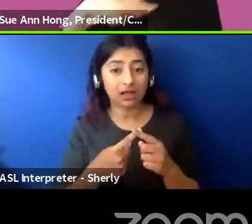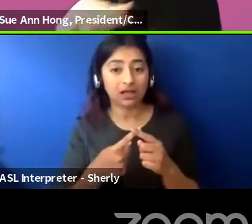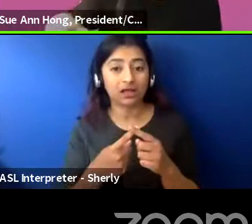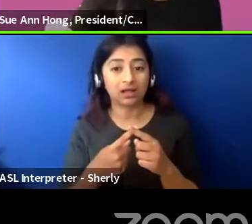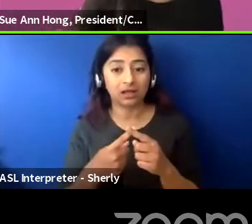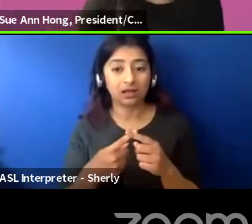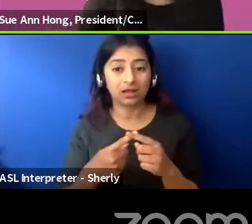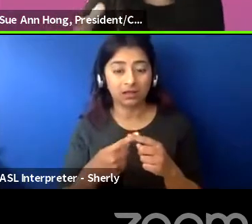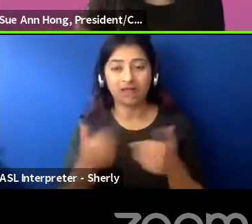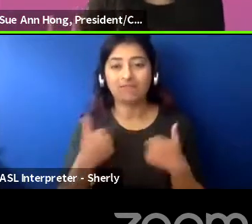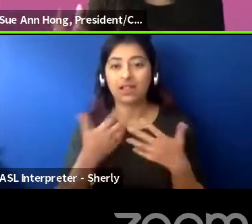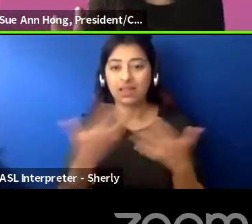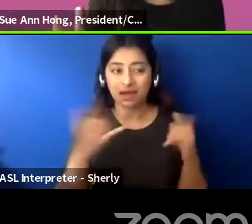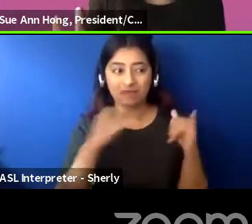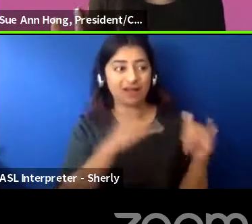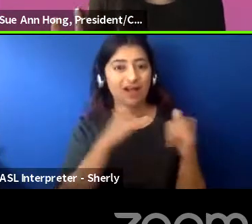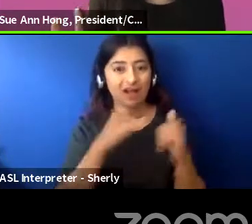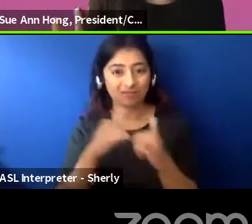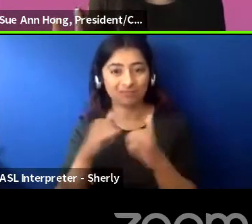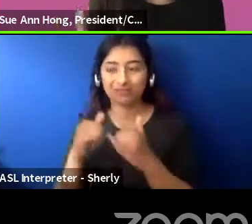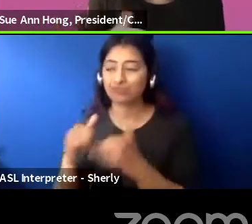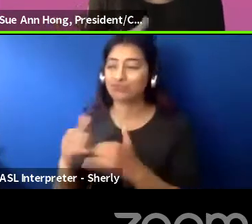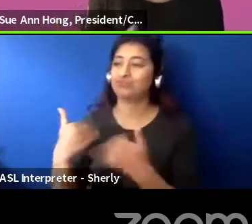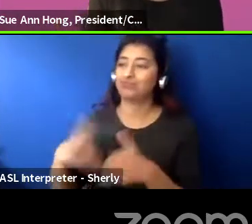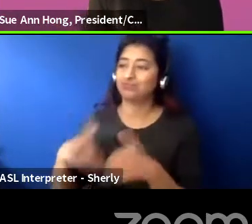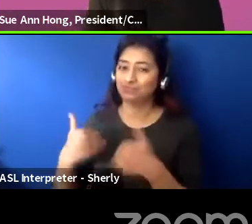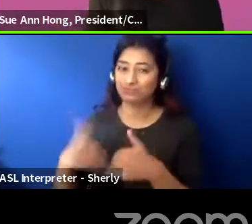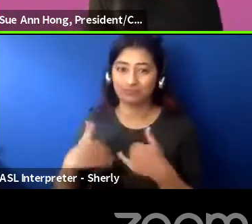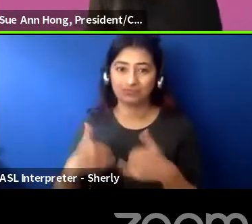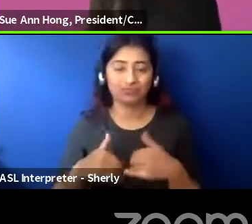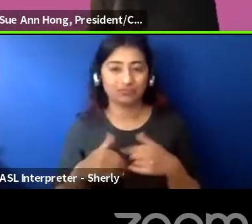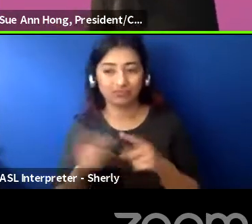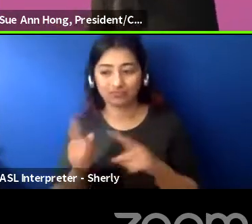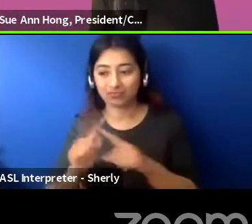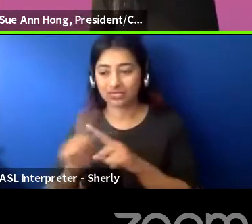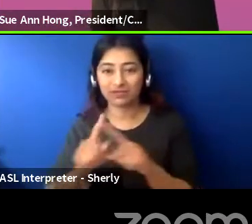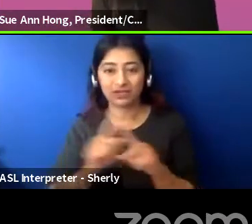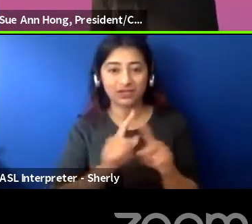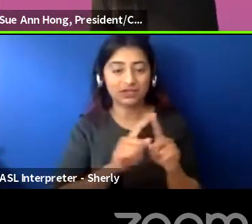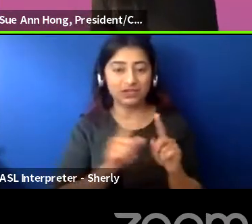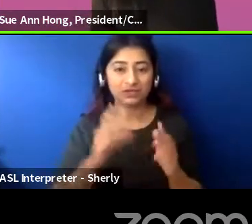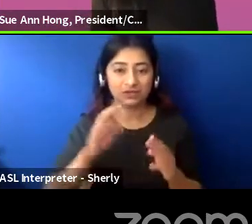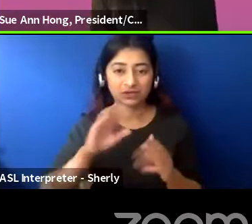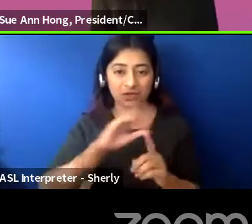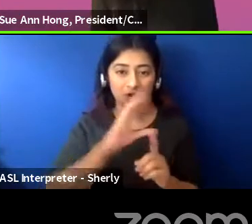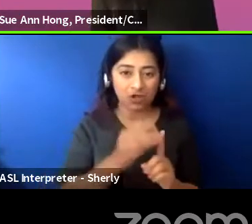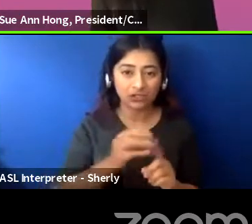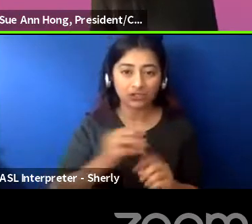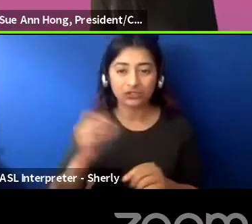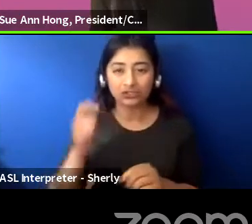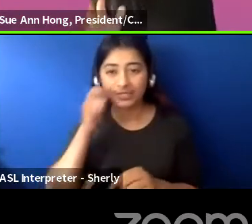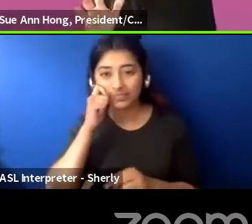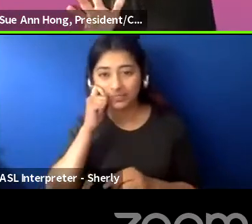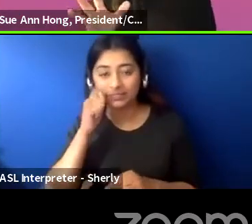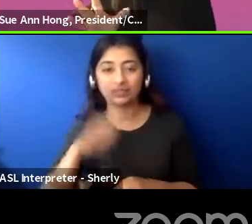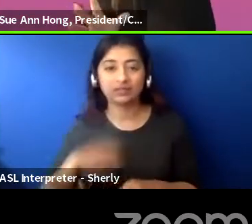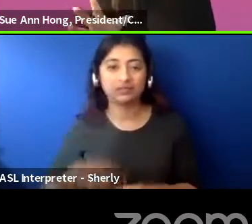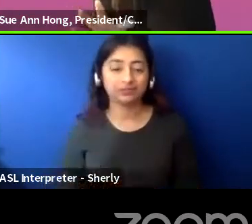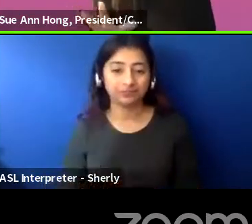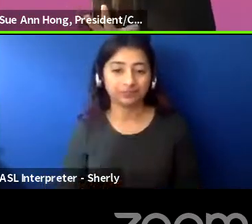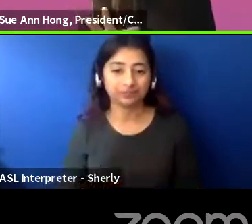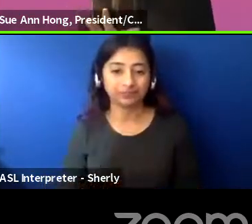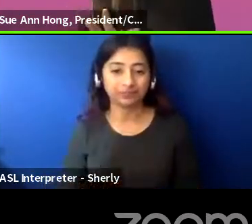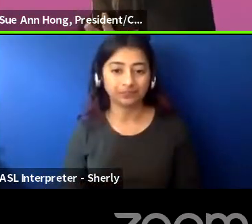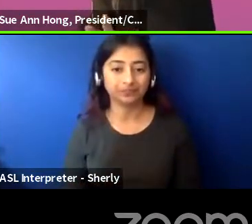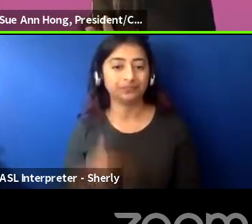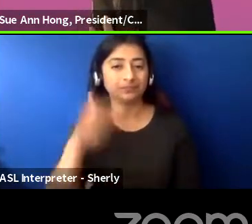a lot of commonality as we talk about what are things common across all the different cultures, ethnicities. Let me share with all of